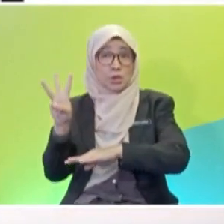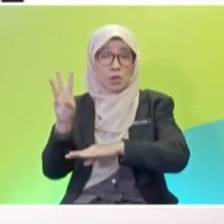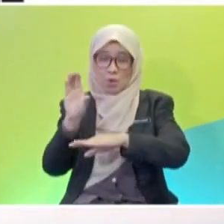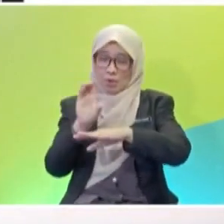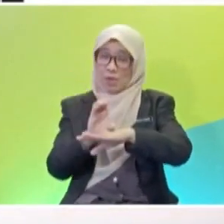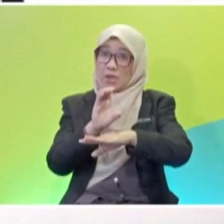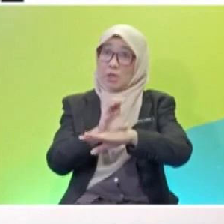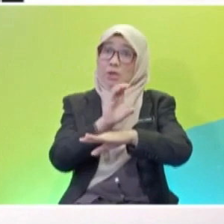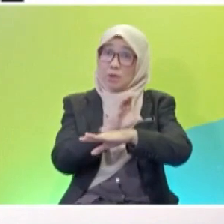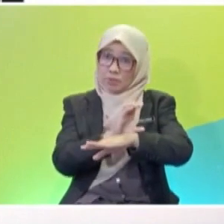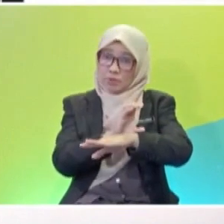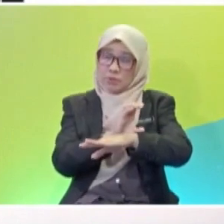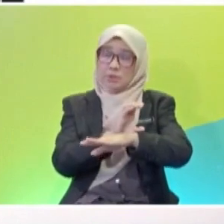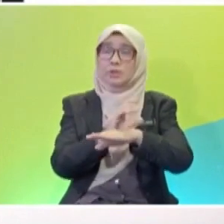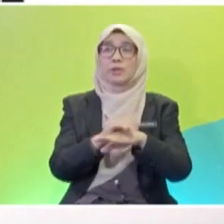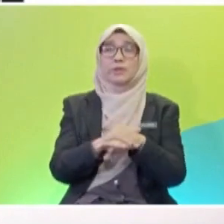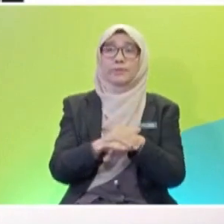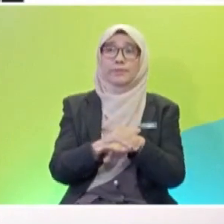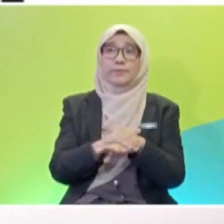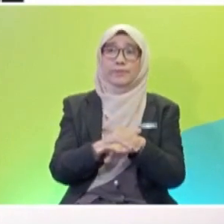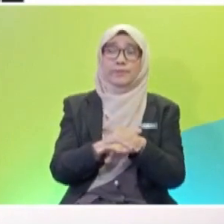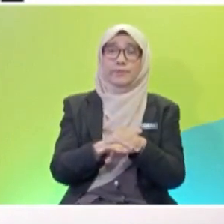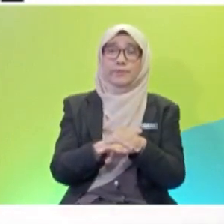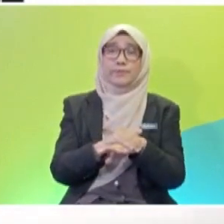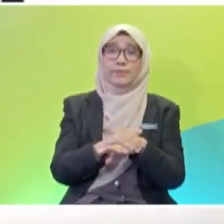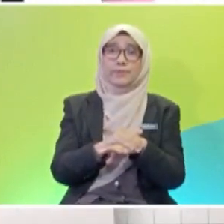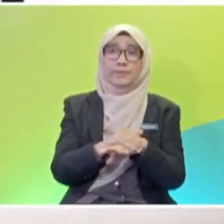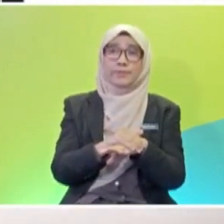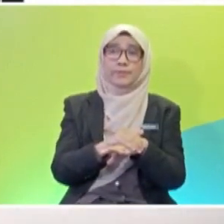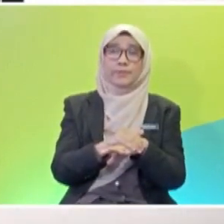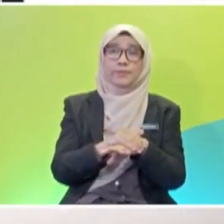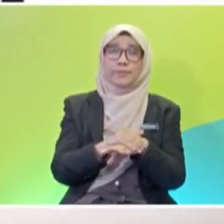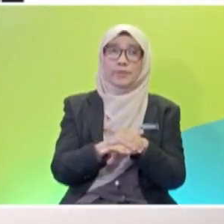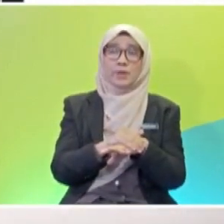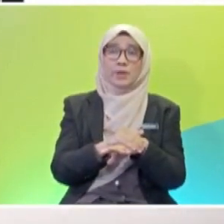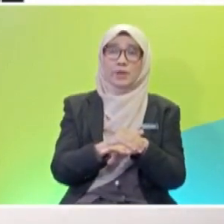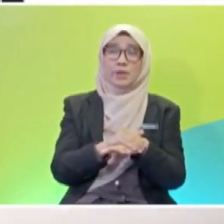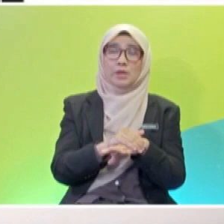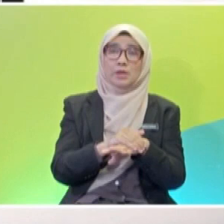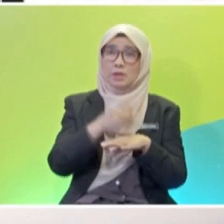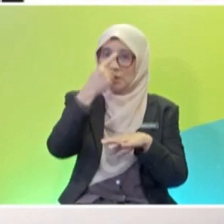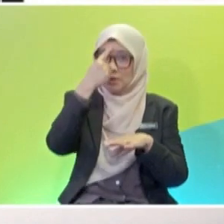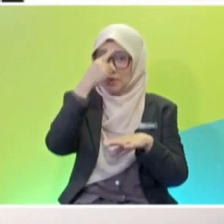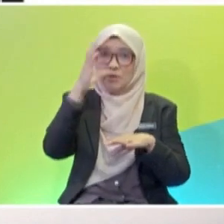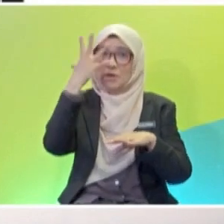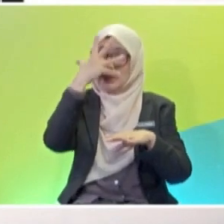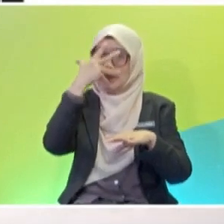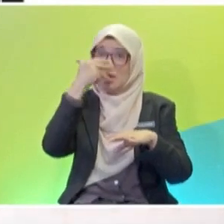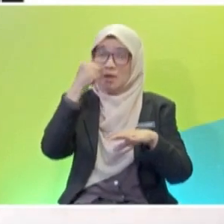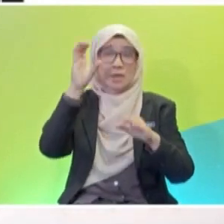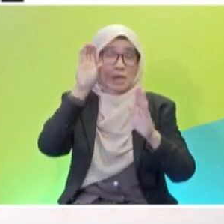developed by man to tilt the photo or by editing